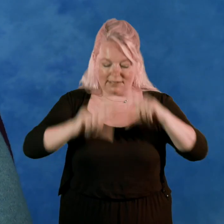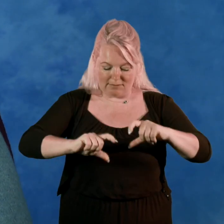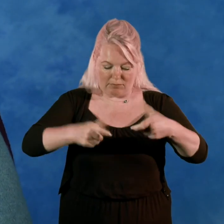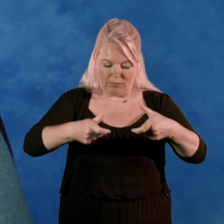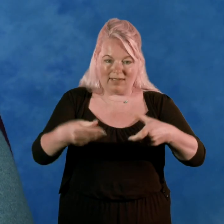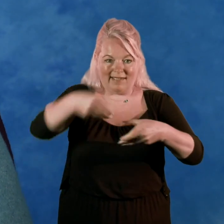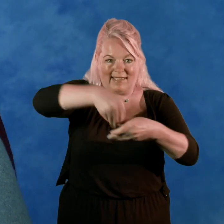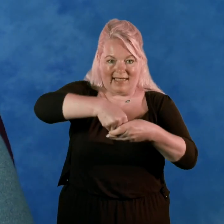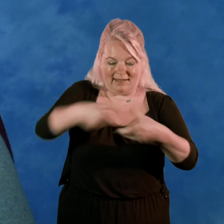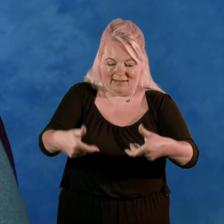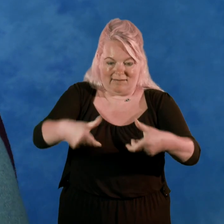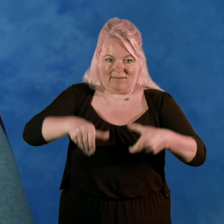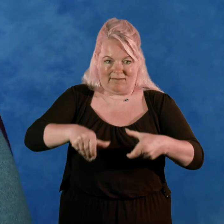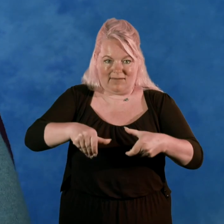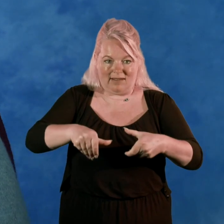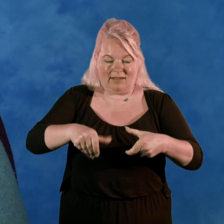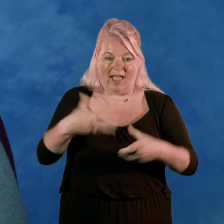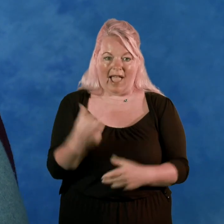spectacle case,